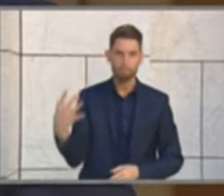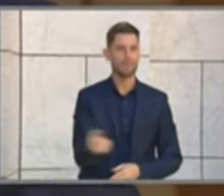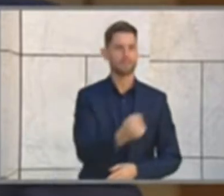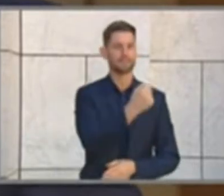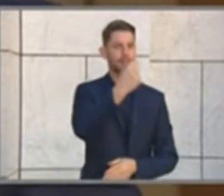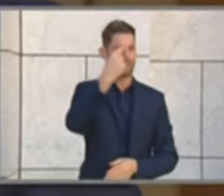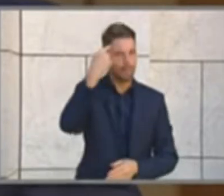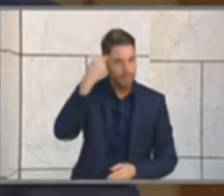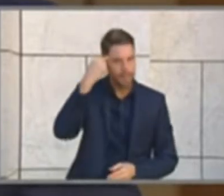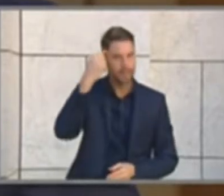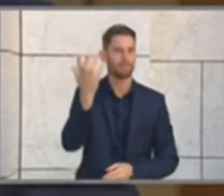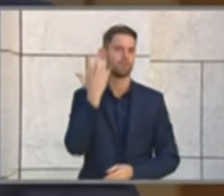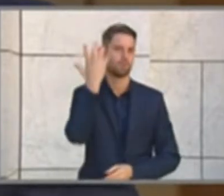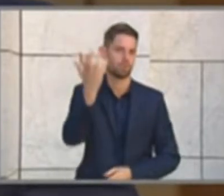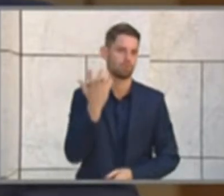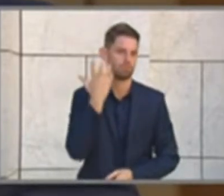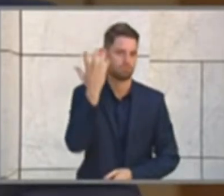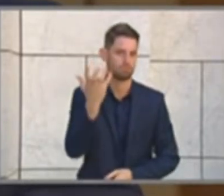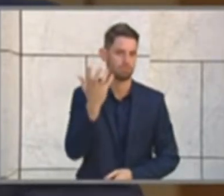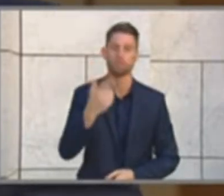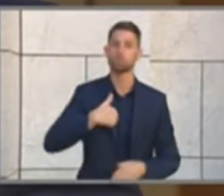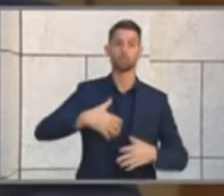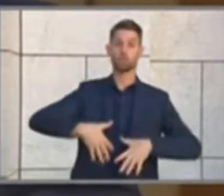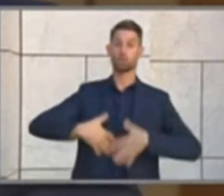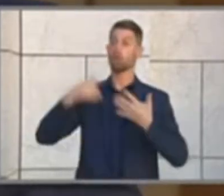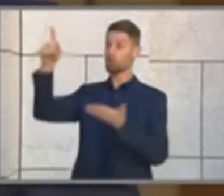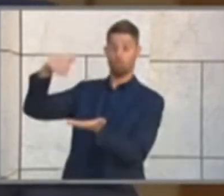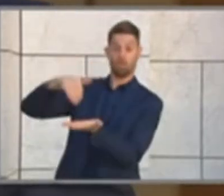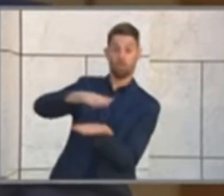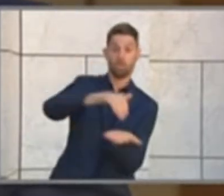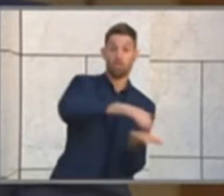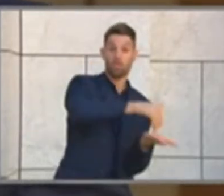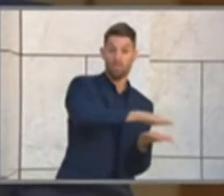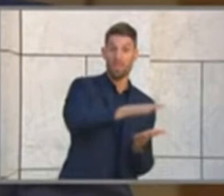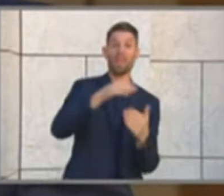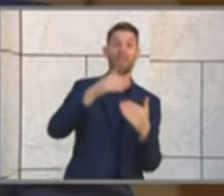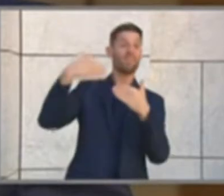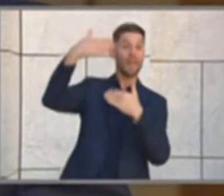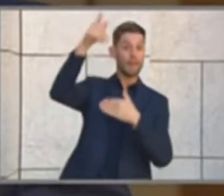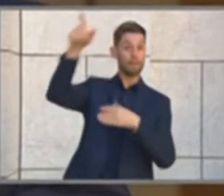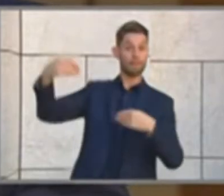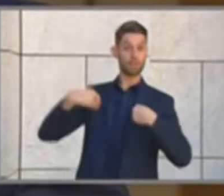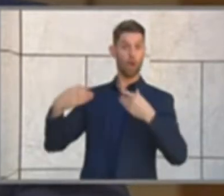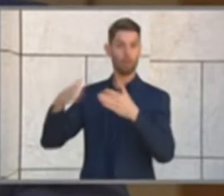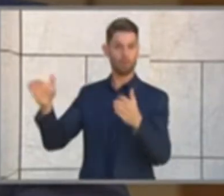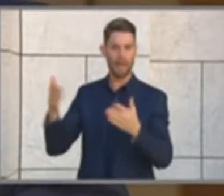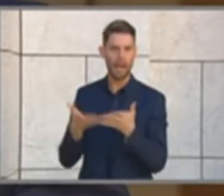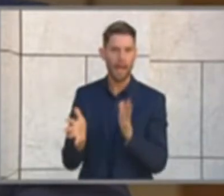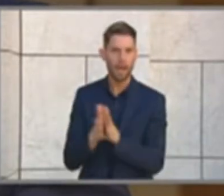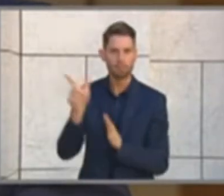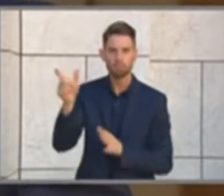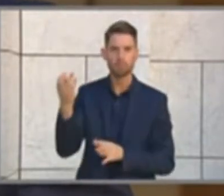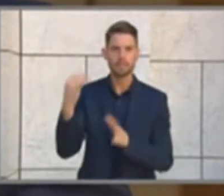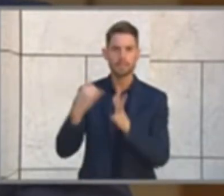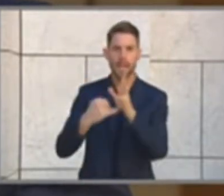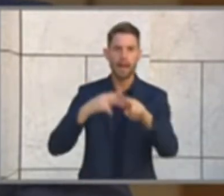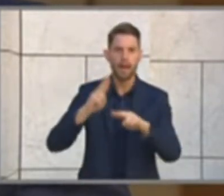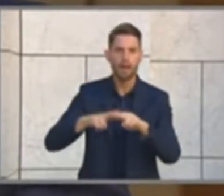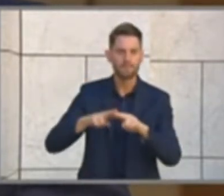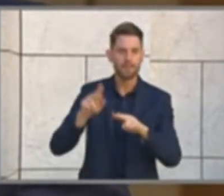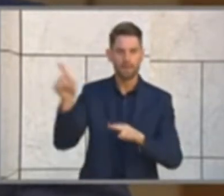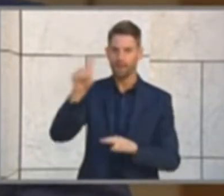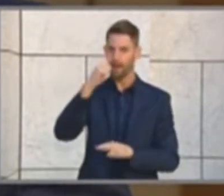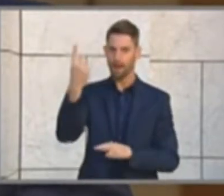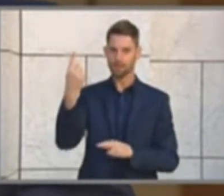And to get these people back into a job as fast as possible, we need to start easing those restrictions based on the health advice,